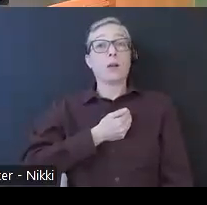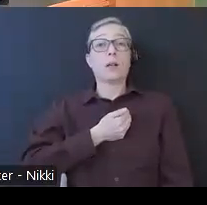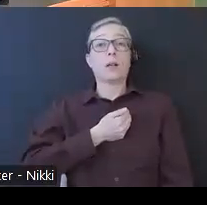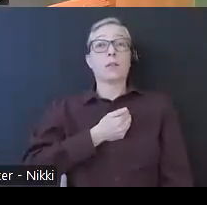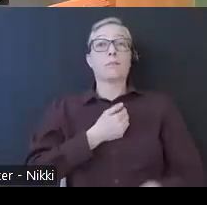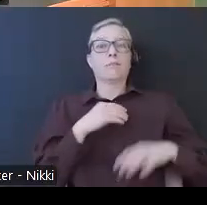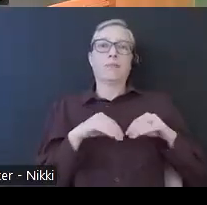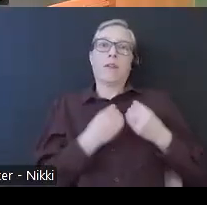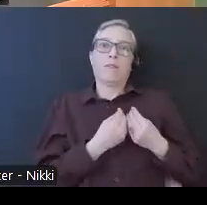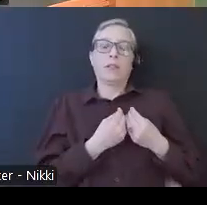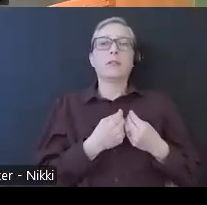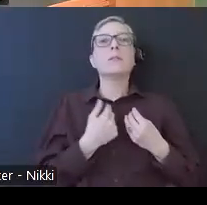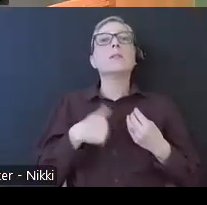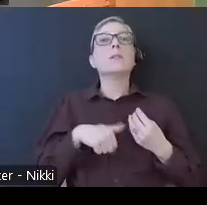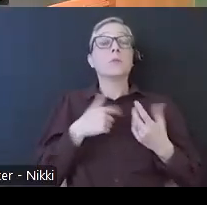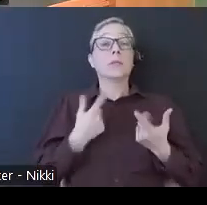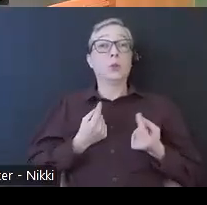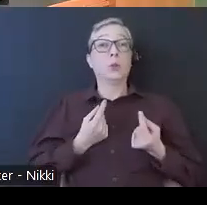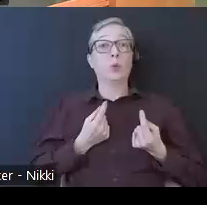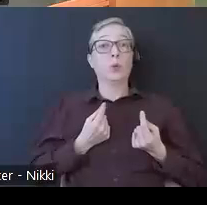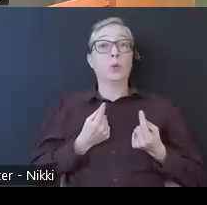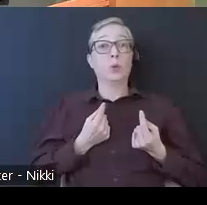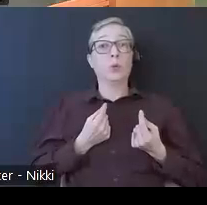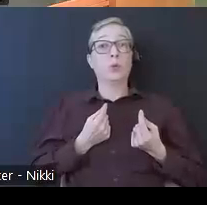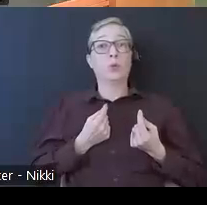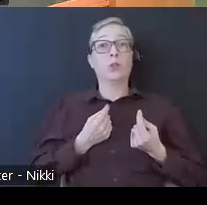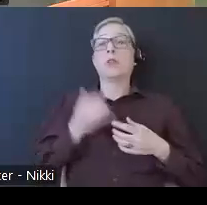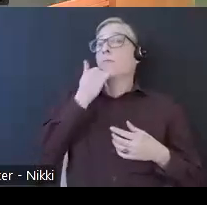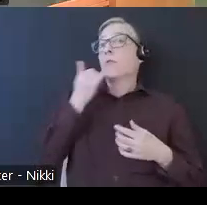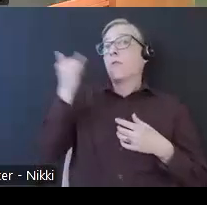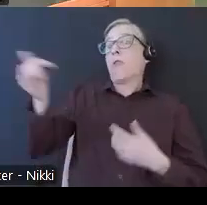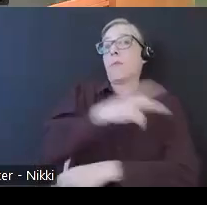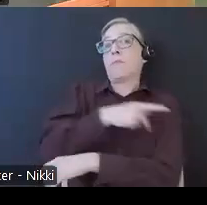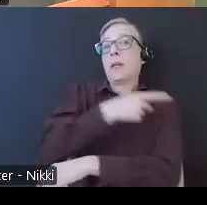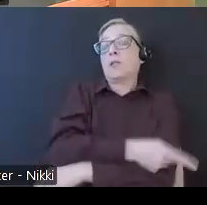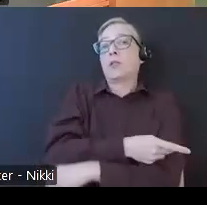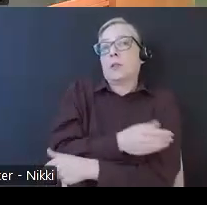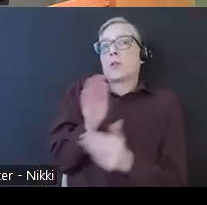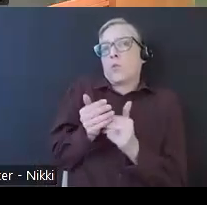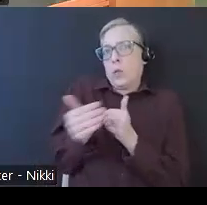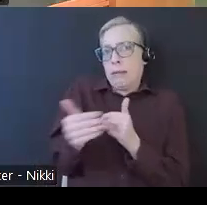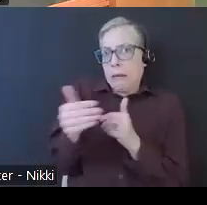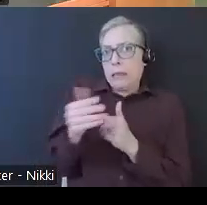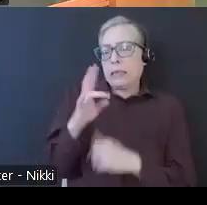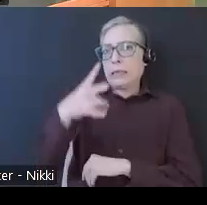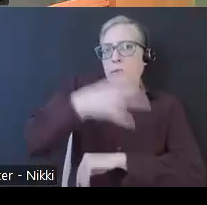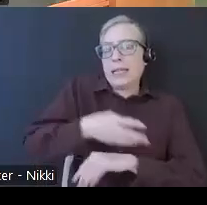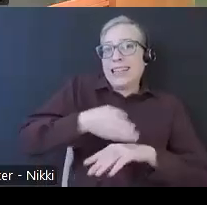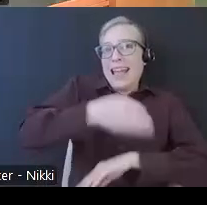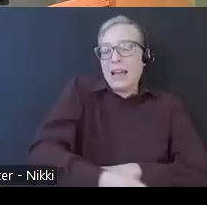our practice calls patients within 7 days of discharge, to medicine